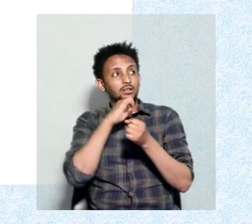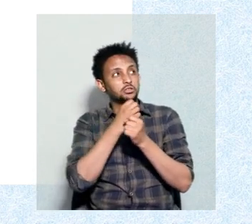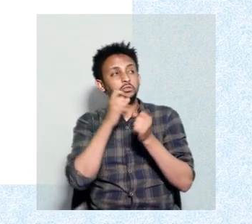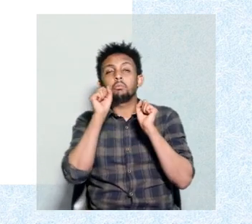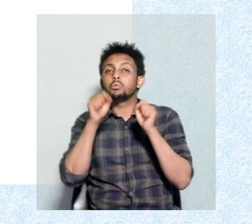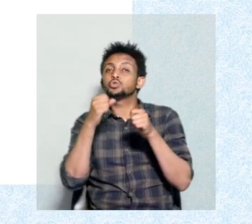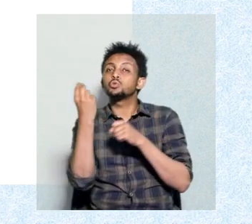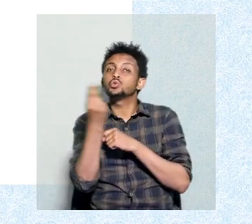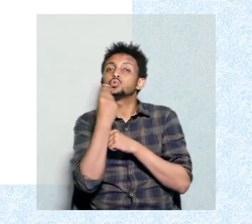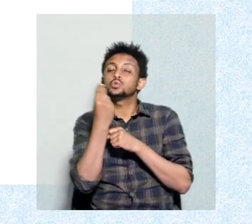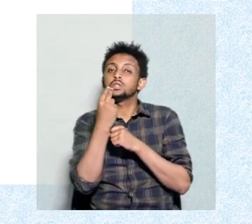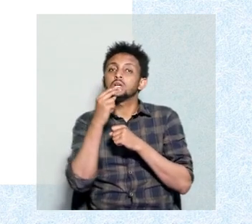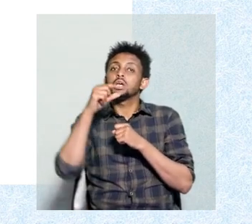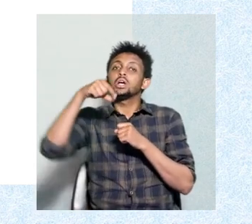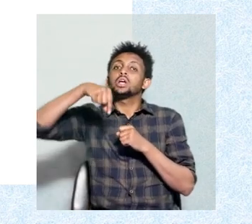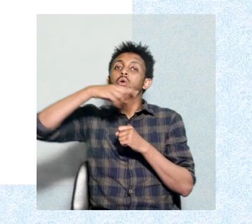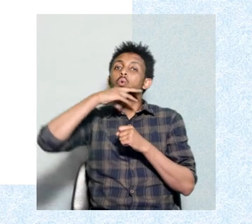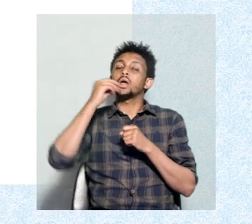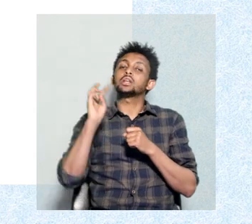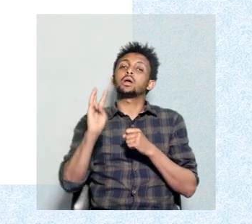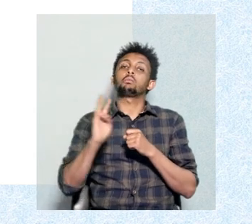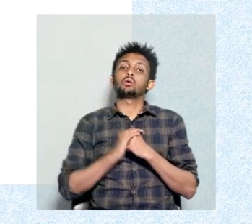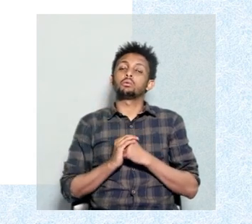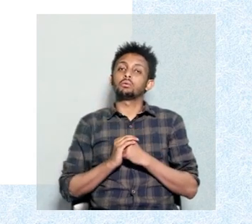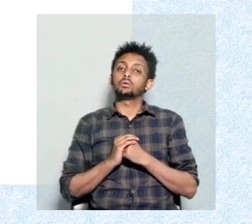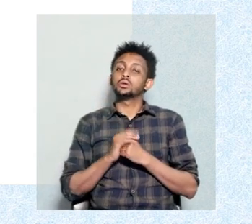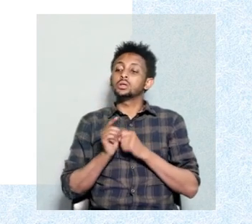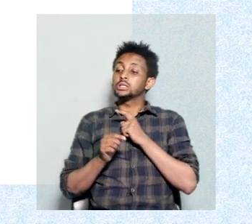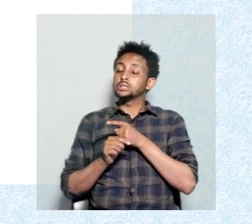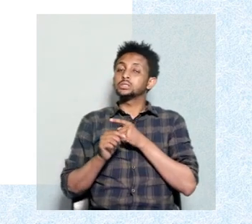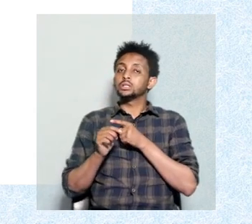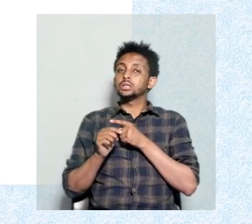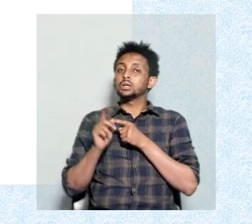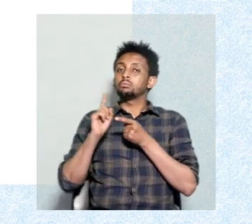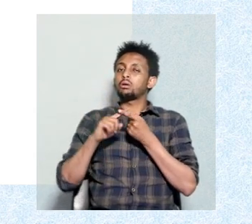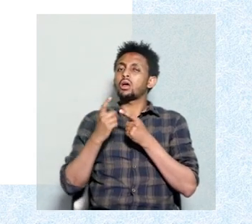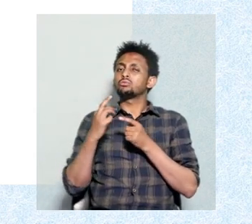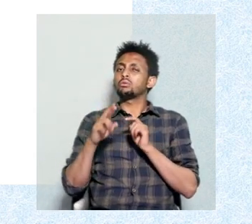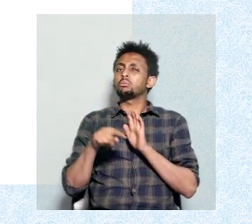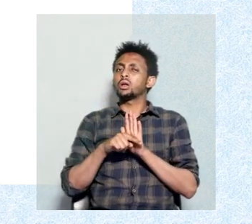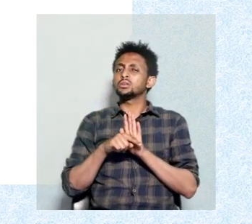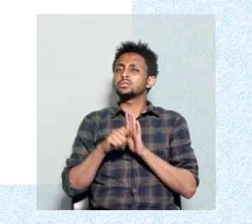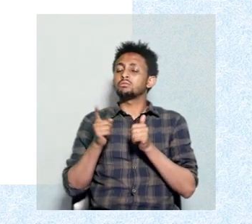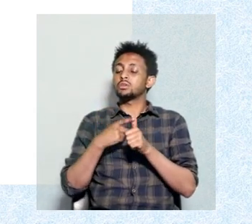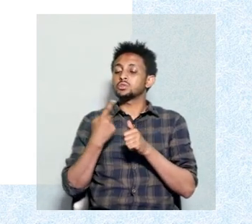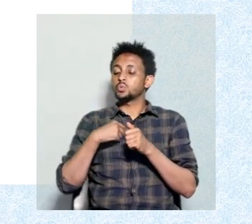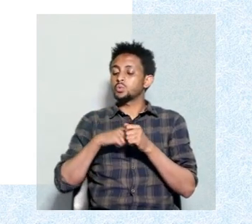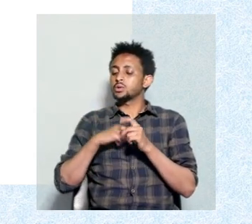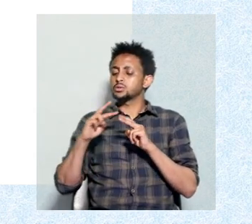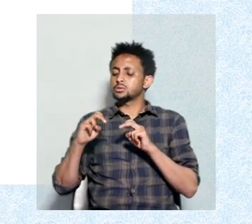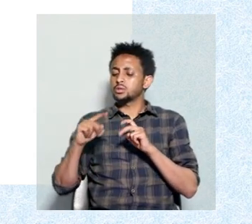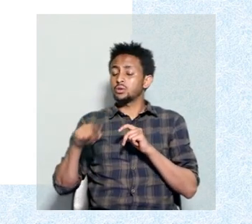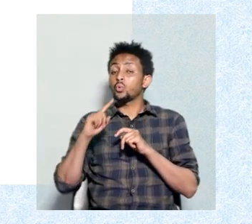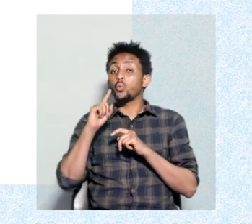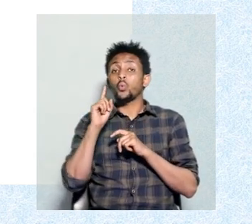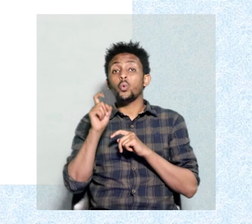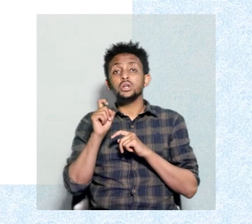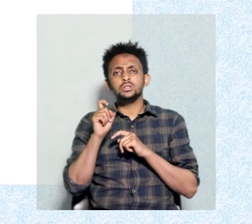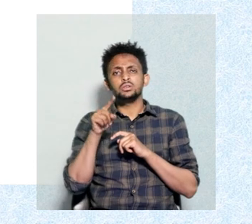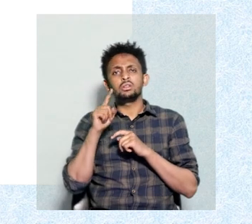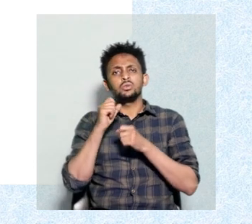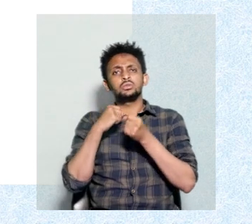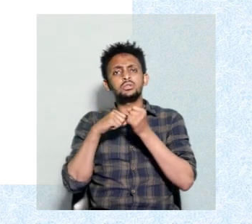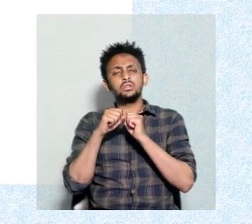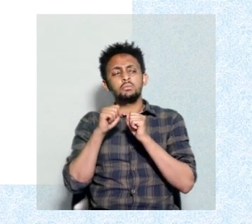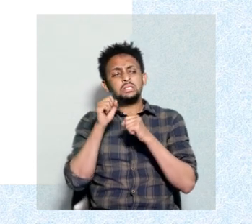it's possible to use Q and W. In this case, to use plus or minus, first check your question or your